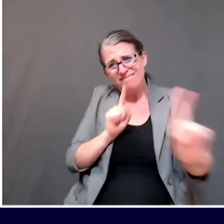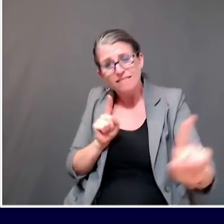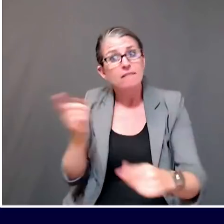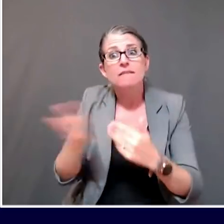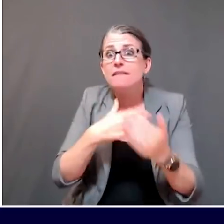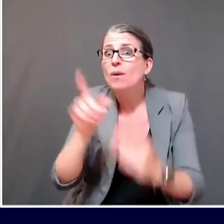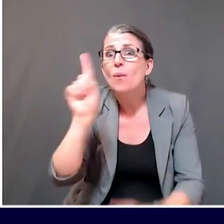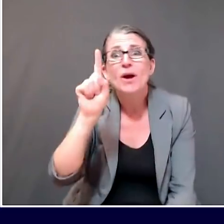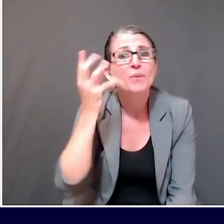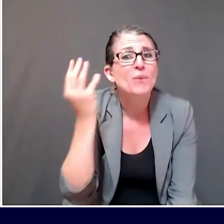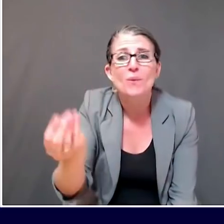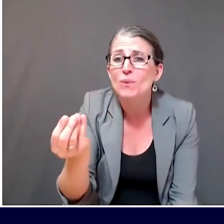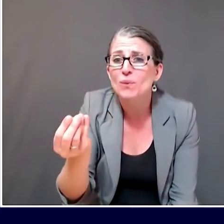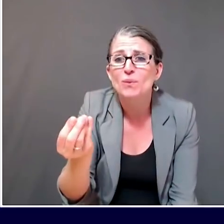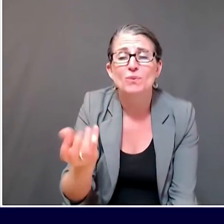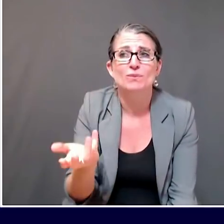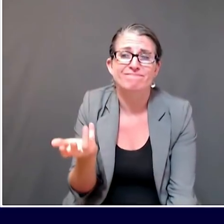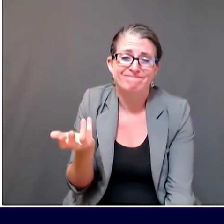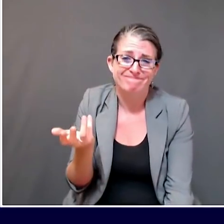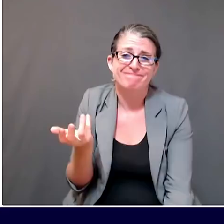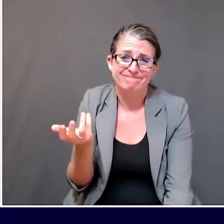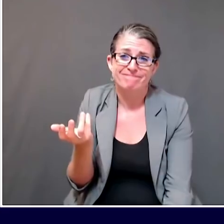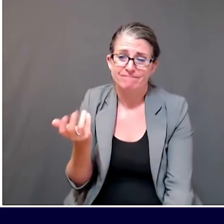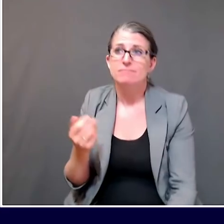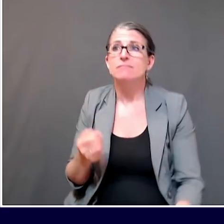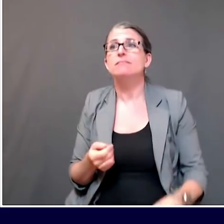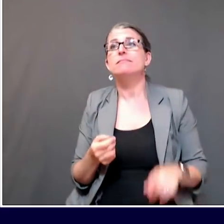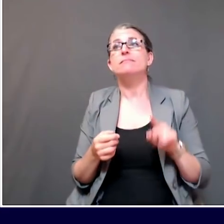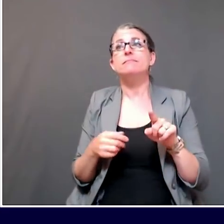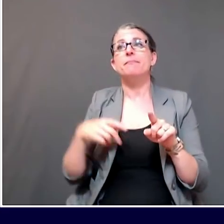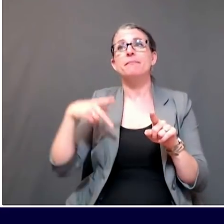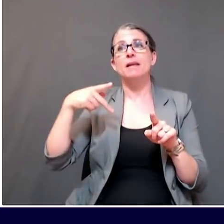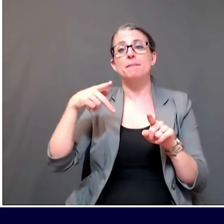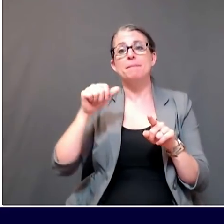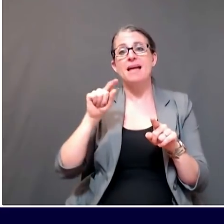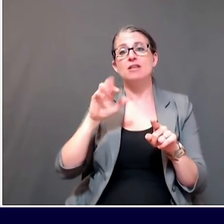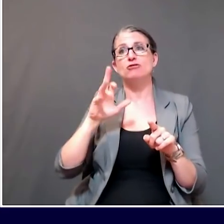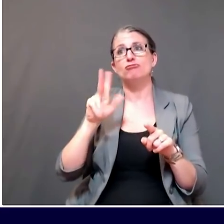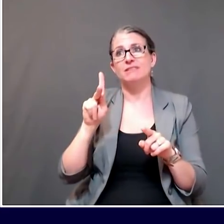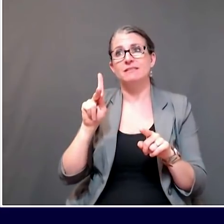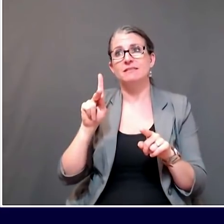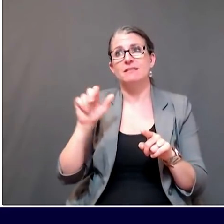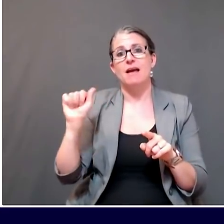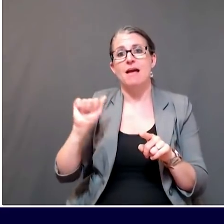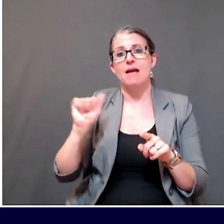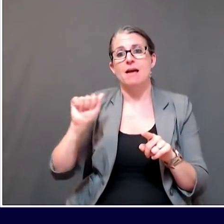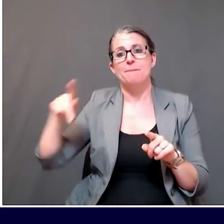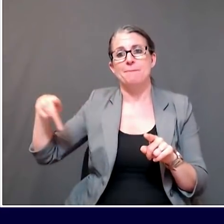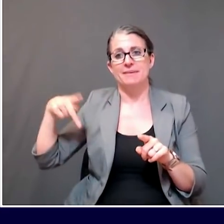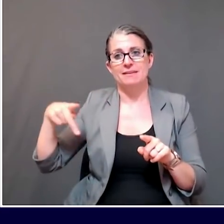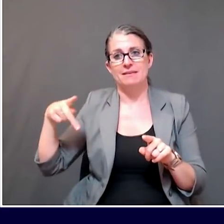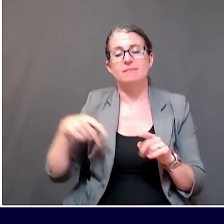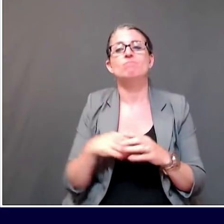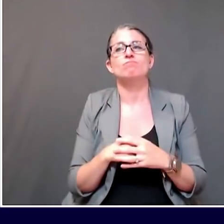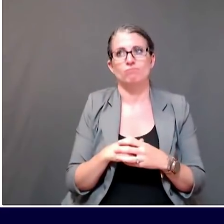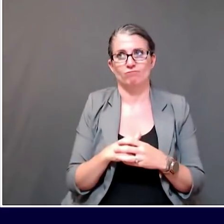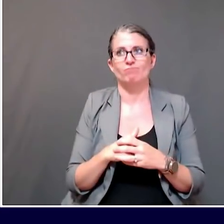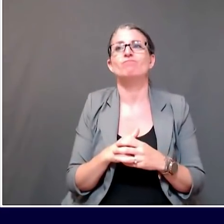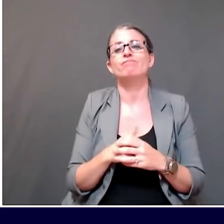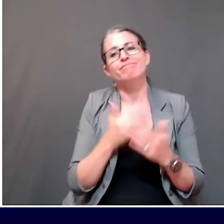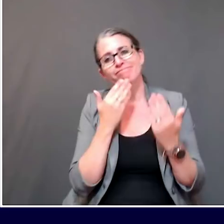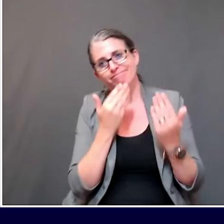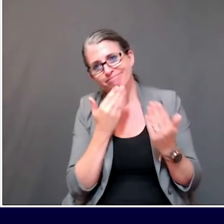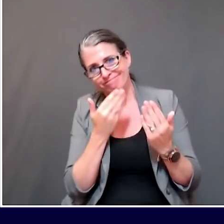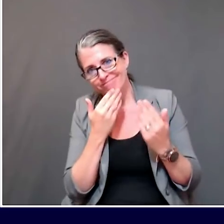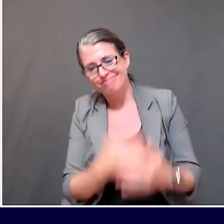I'm going to turn now to Patrick Whittle at the AP. Thank you very much, Dr. Shah. 2